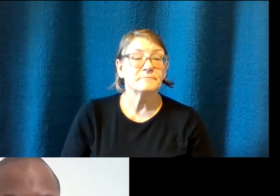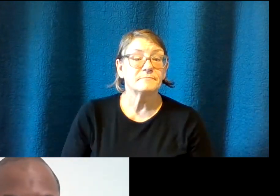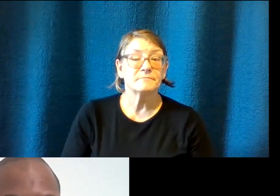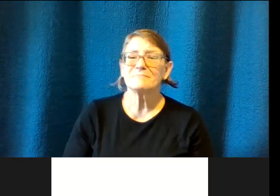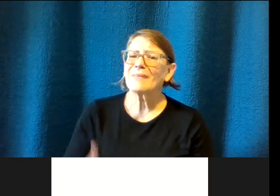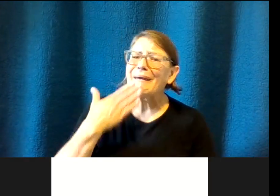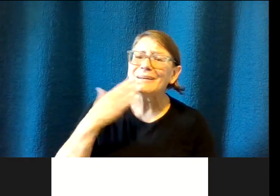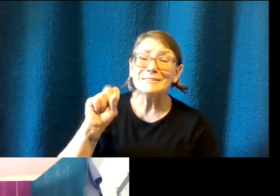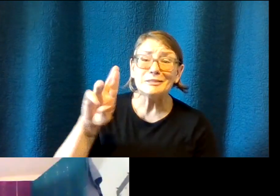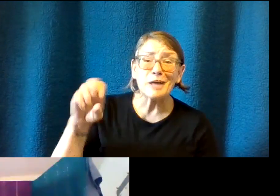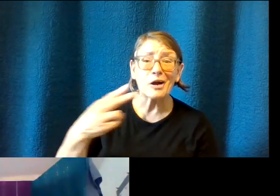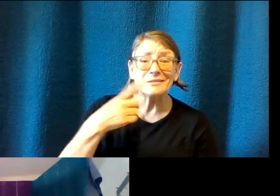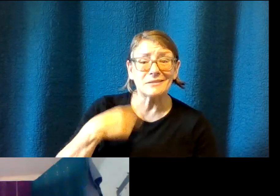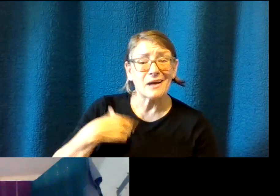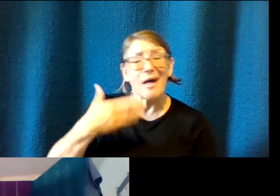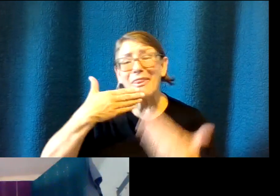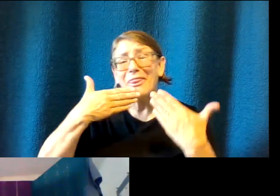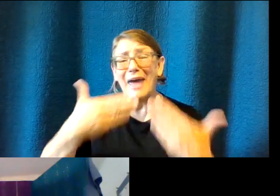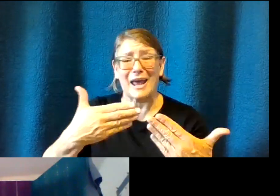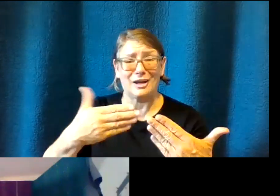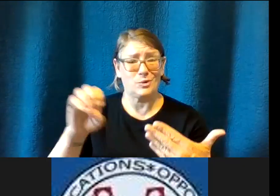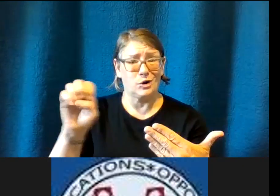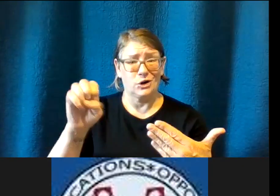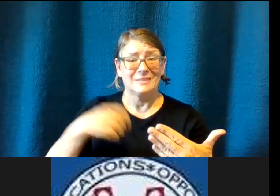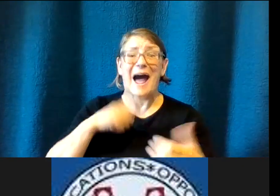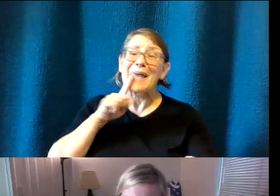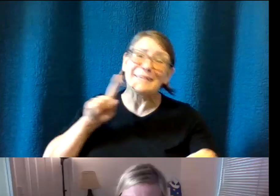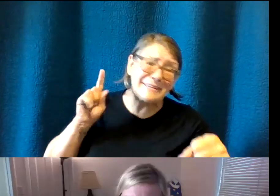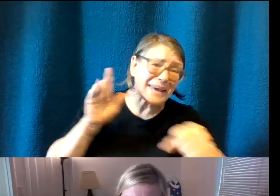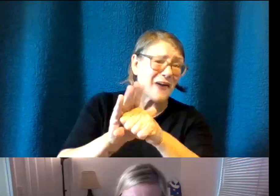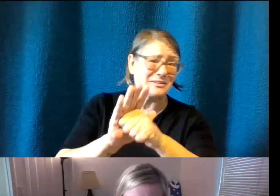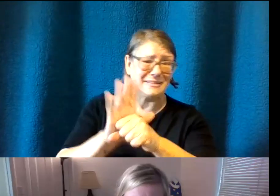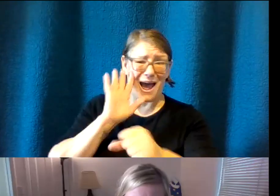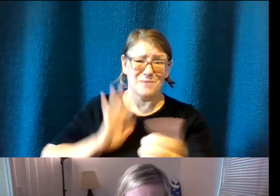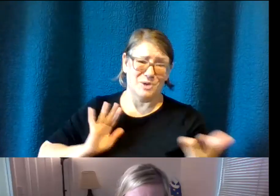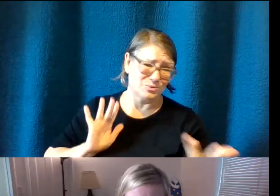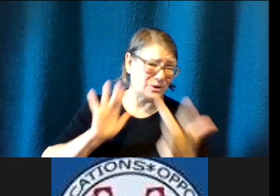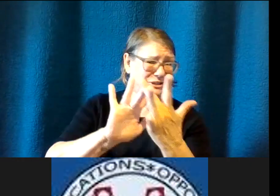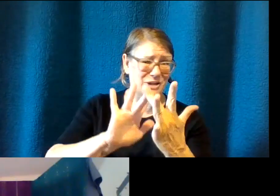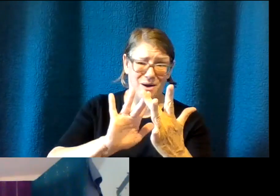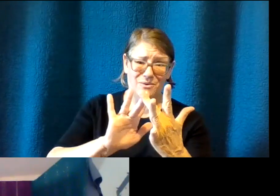Thank you for that. And I guarantee that I will be reaching out, and I don't